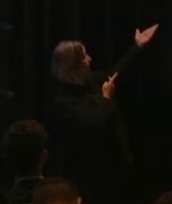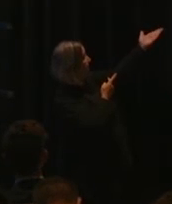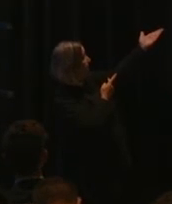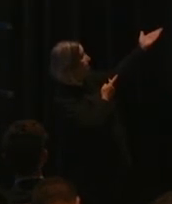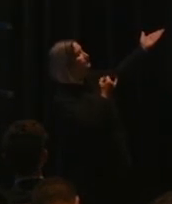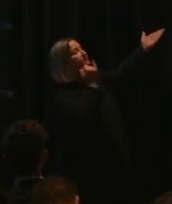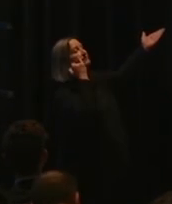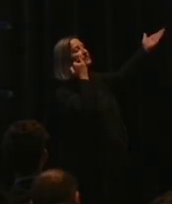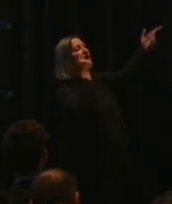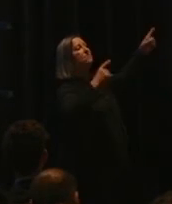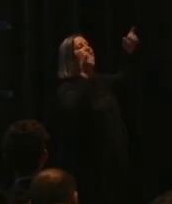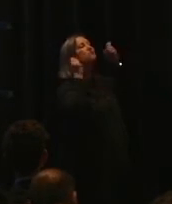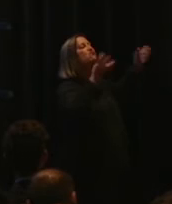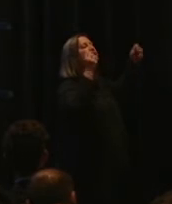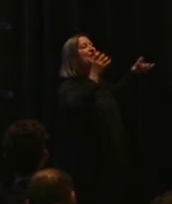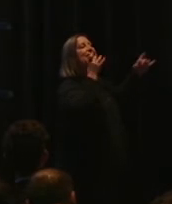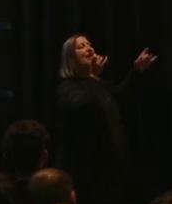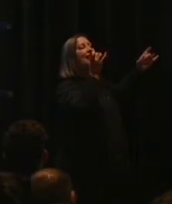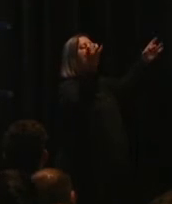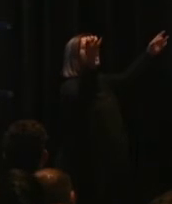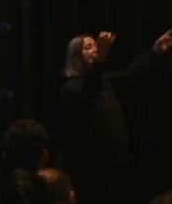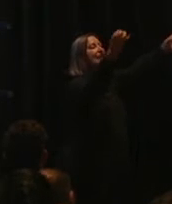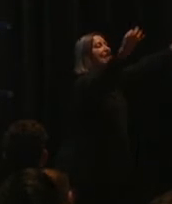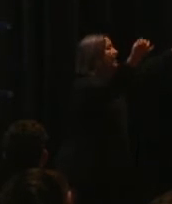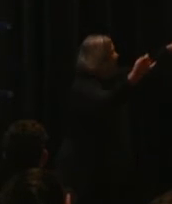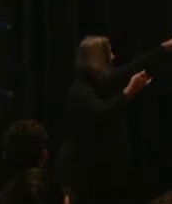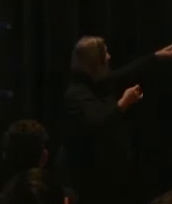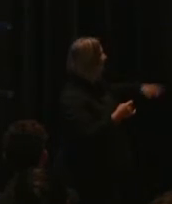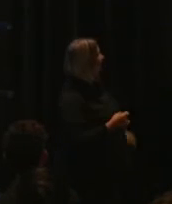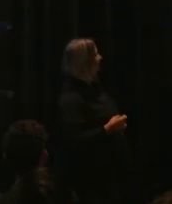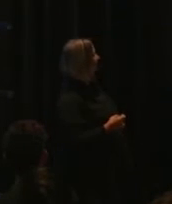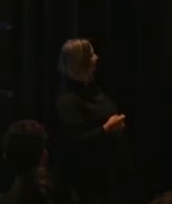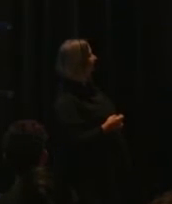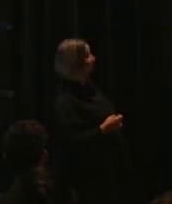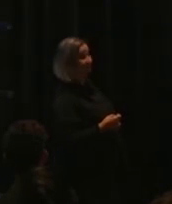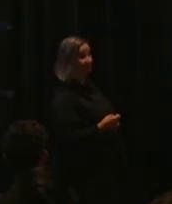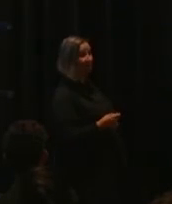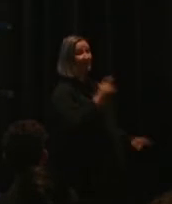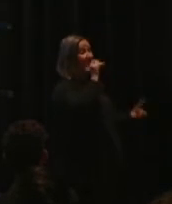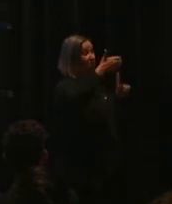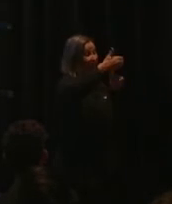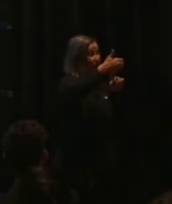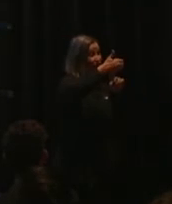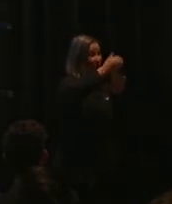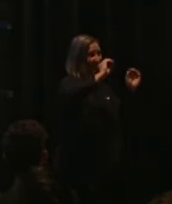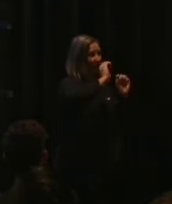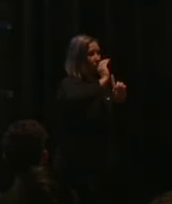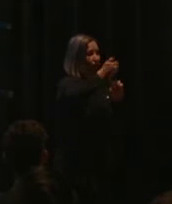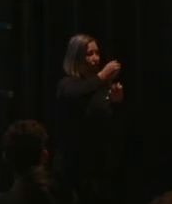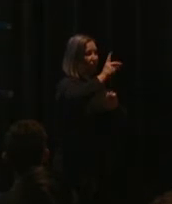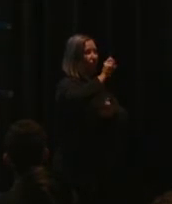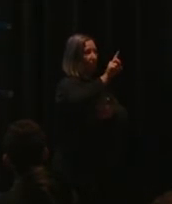happen when you put up too many lights that are unshielded. You know, this is something that can